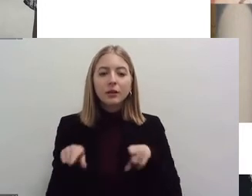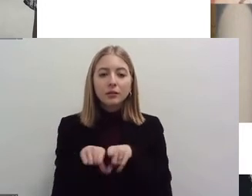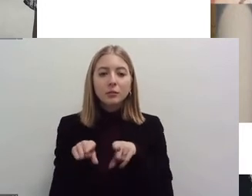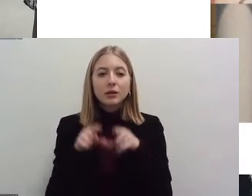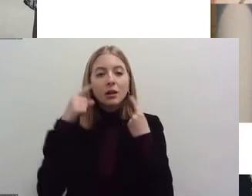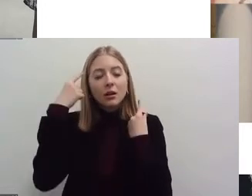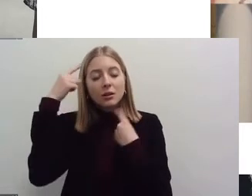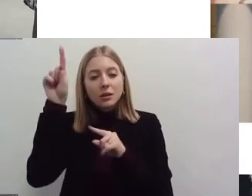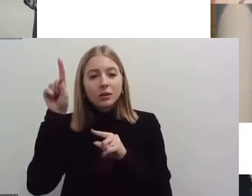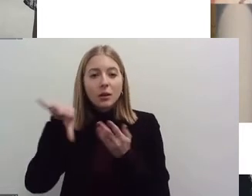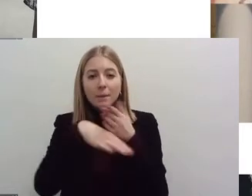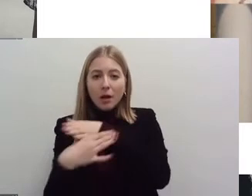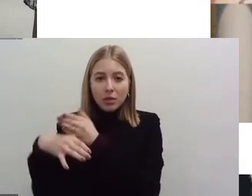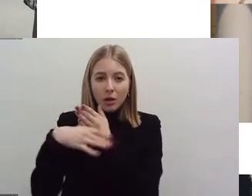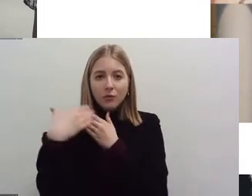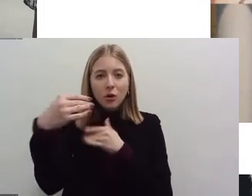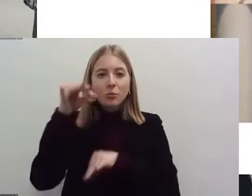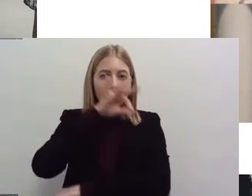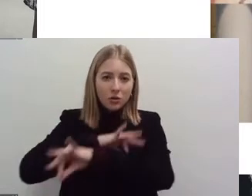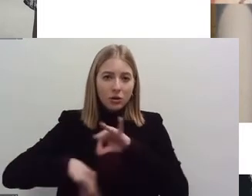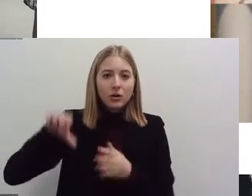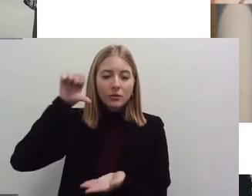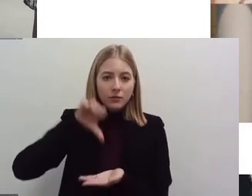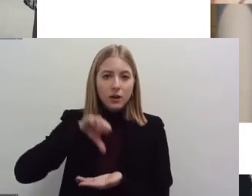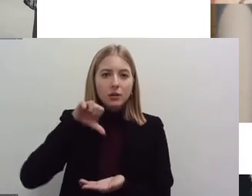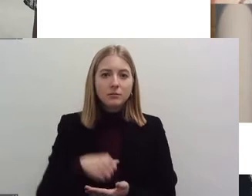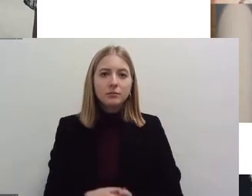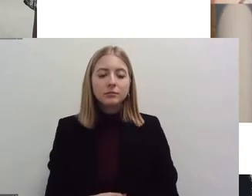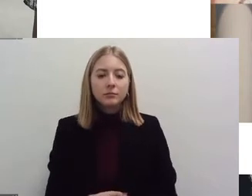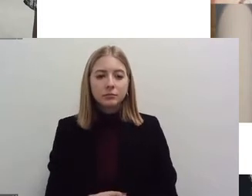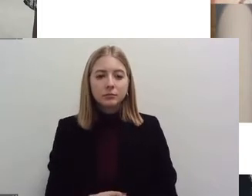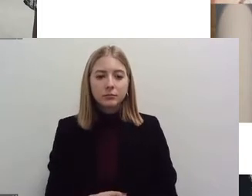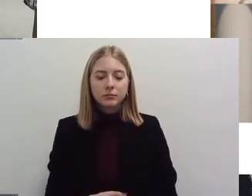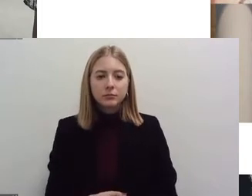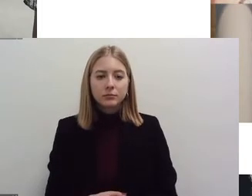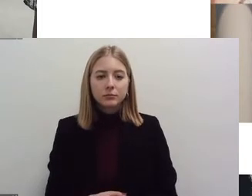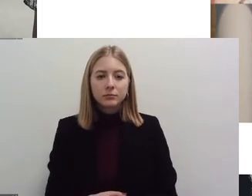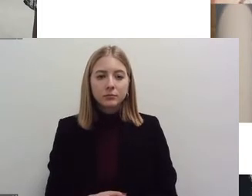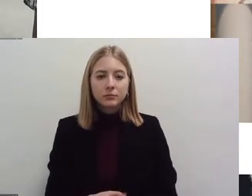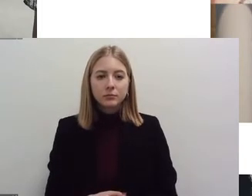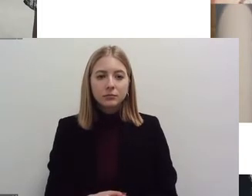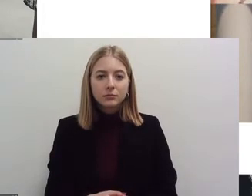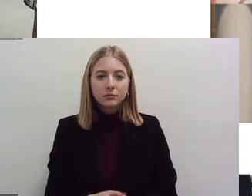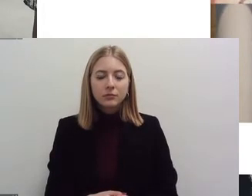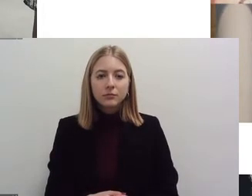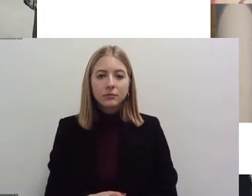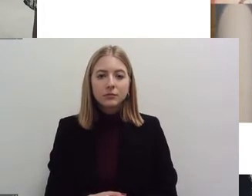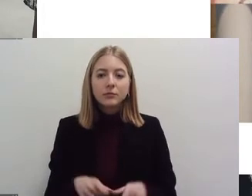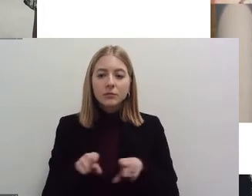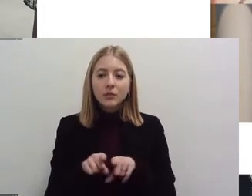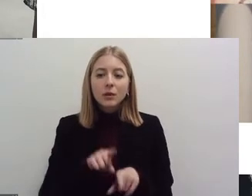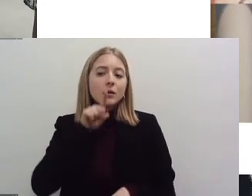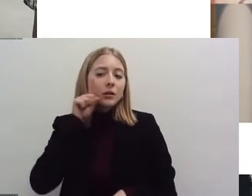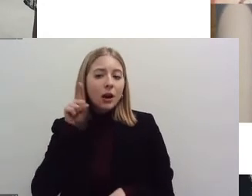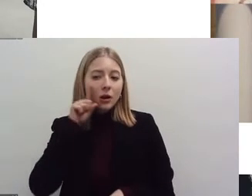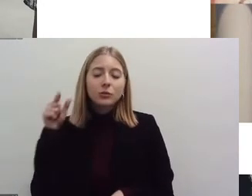developing methods in ways to increase children and young adults' participation. And most important, we